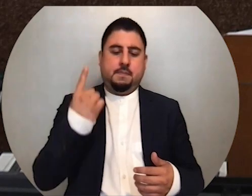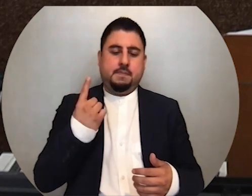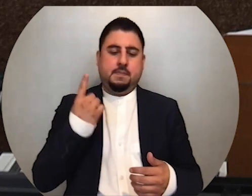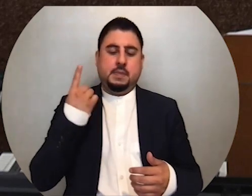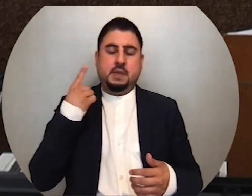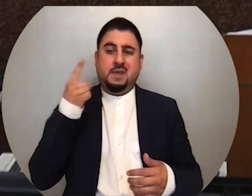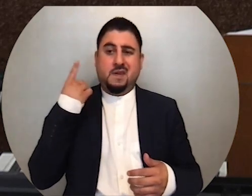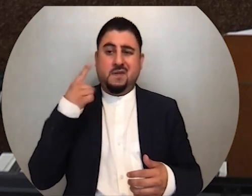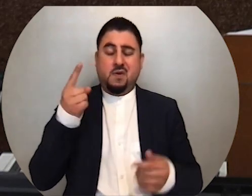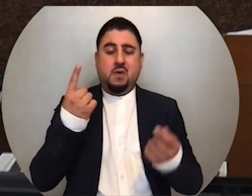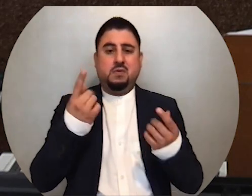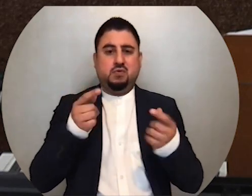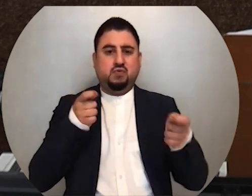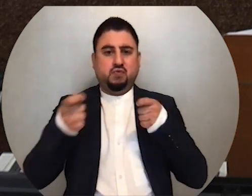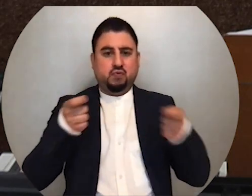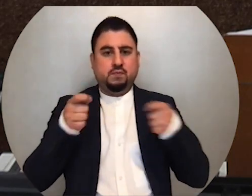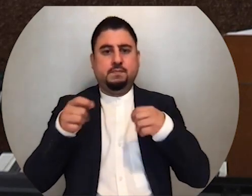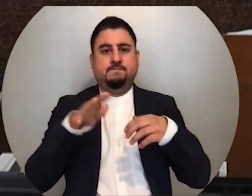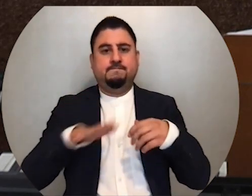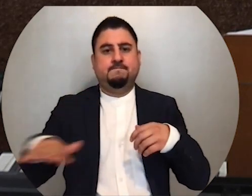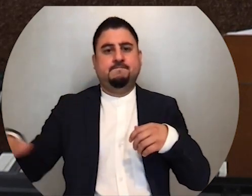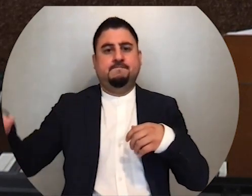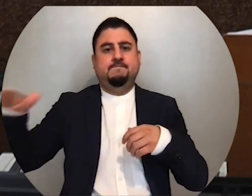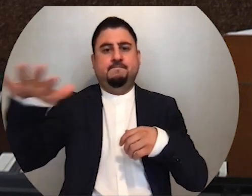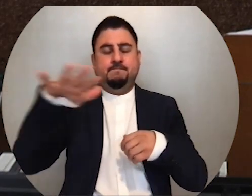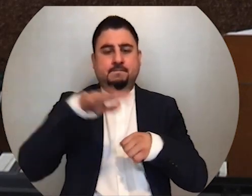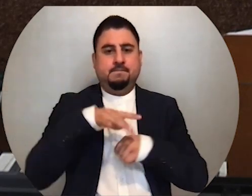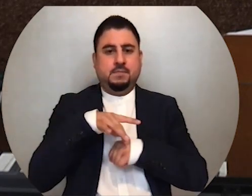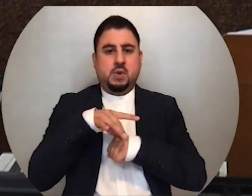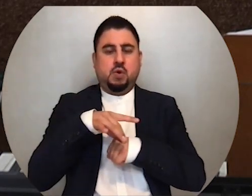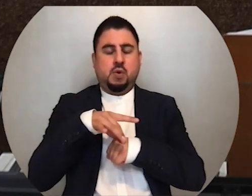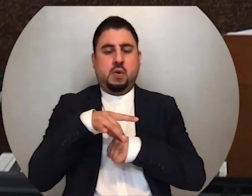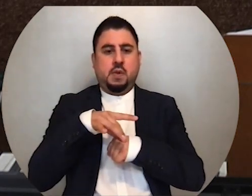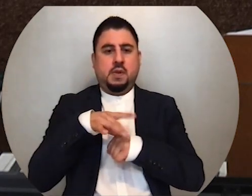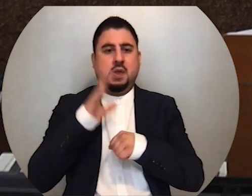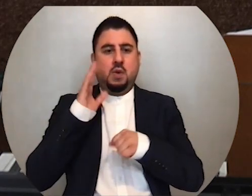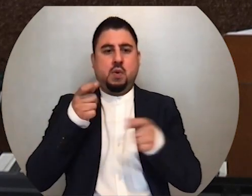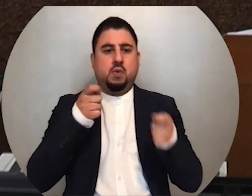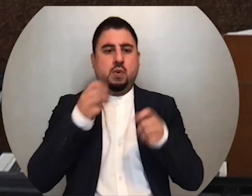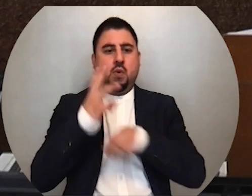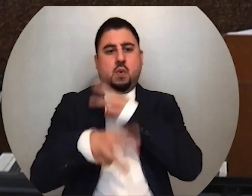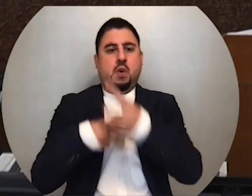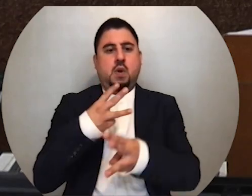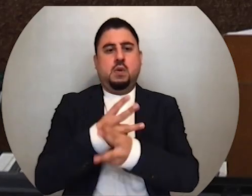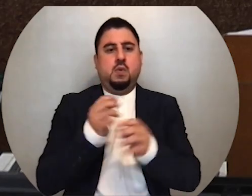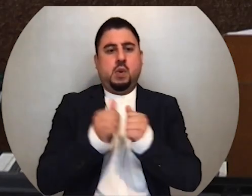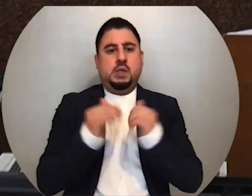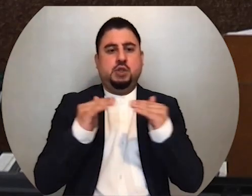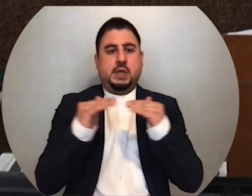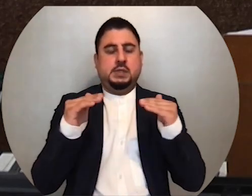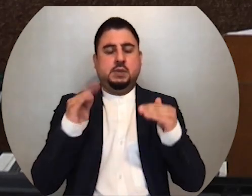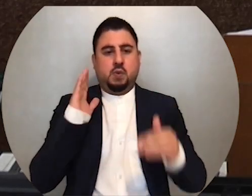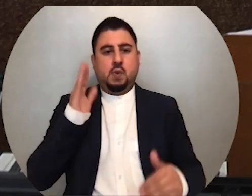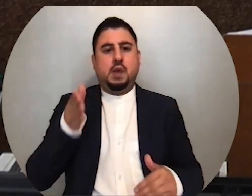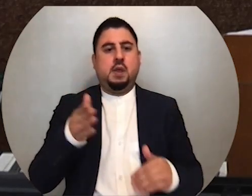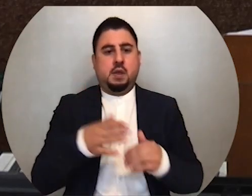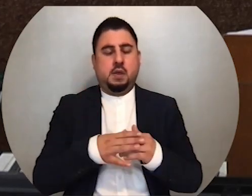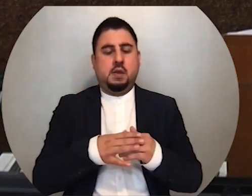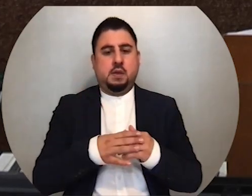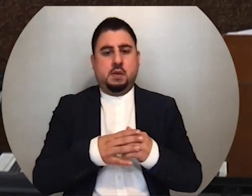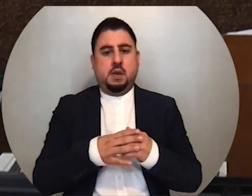For he comes to rule the earth. He will rule the world with